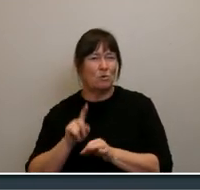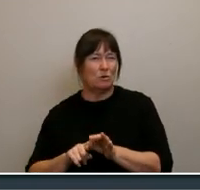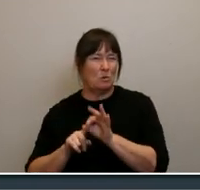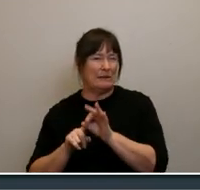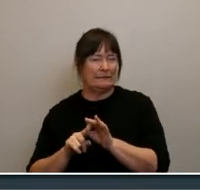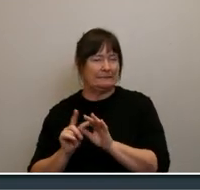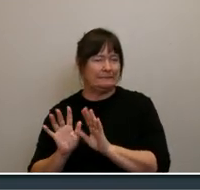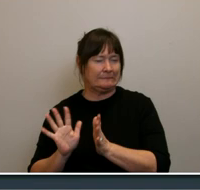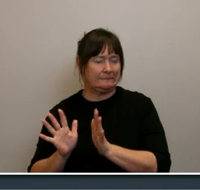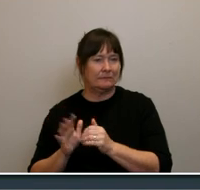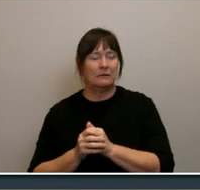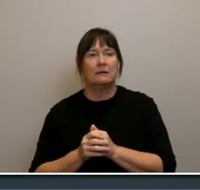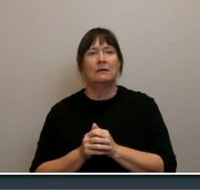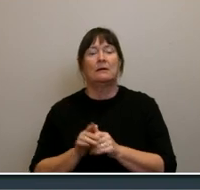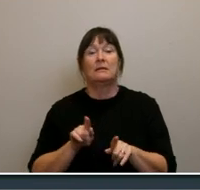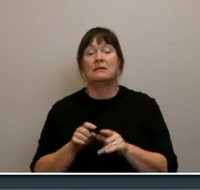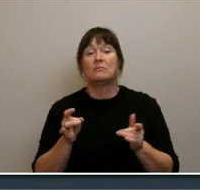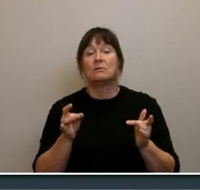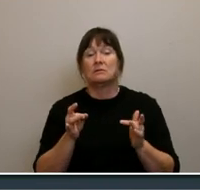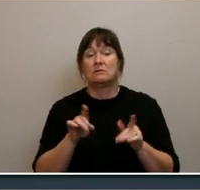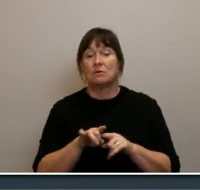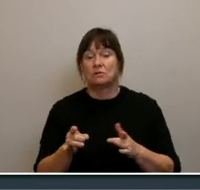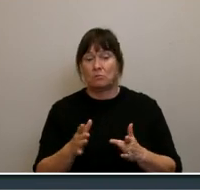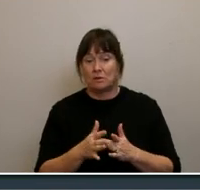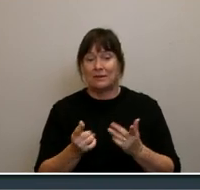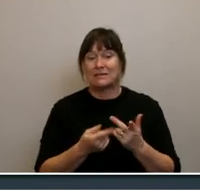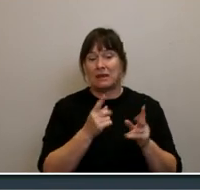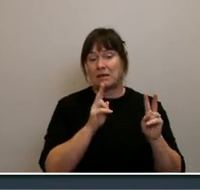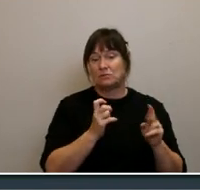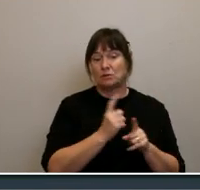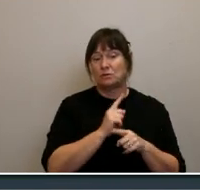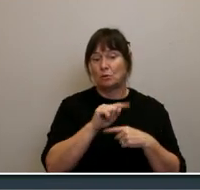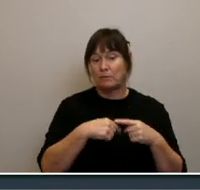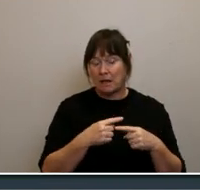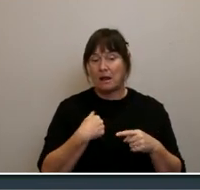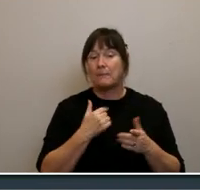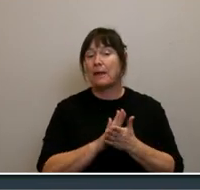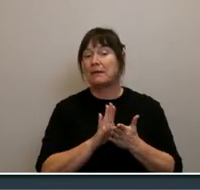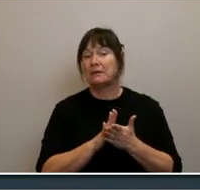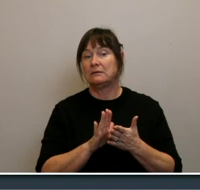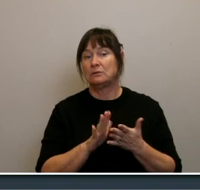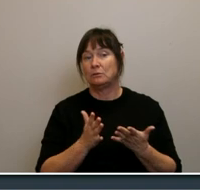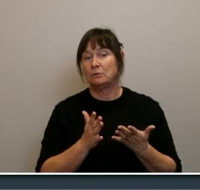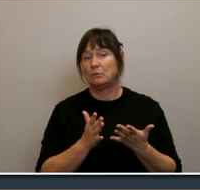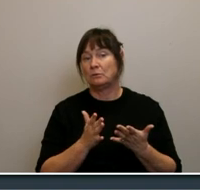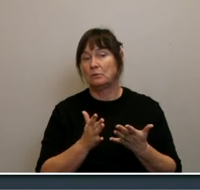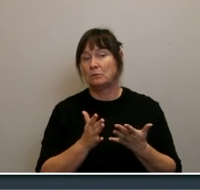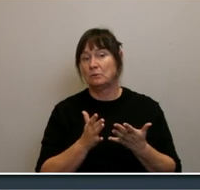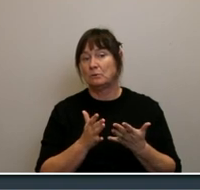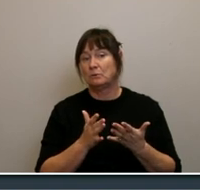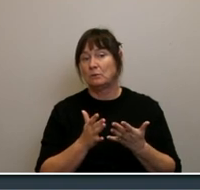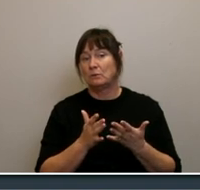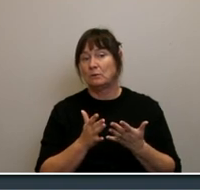that's the primary one I did. There were other issues here that I could speak to. I'm quite happy to take some